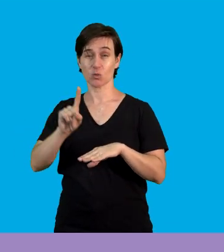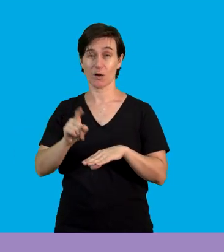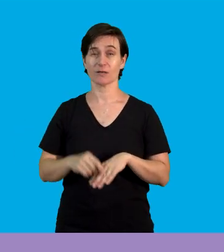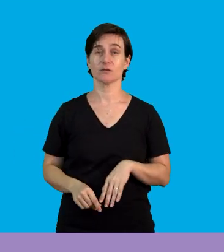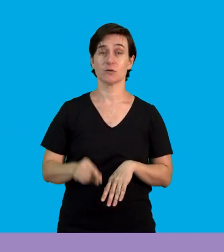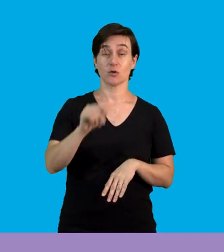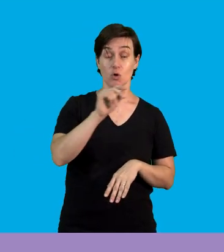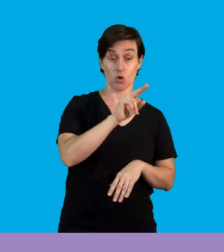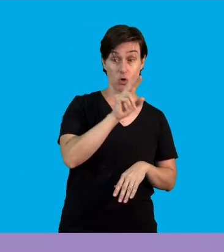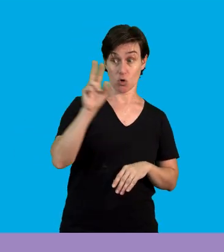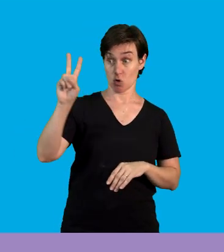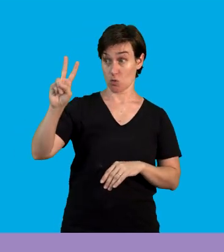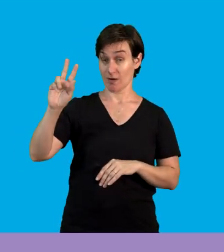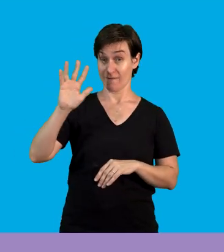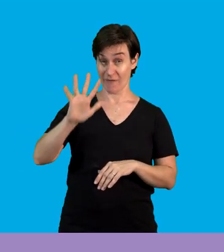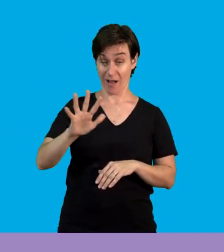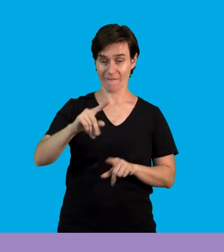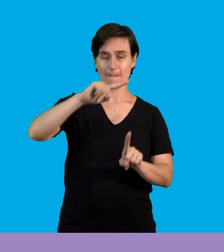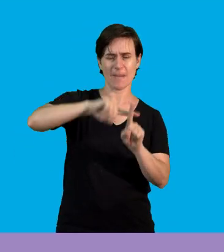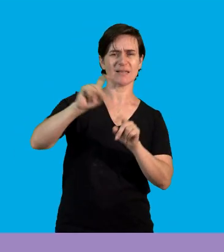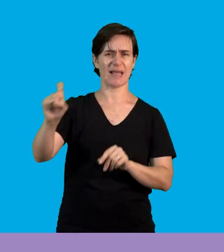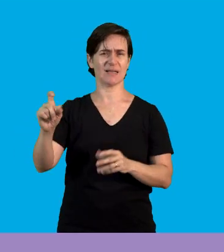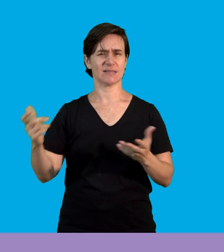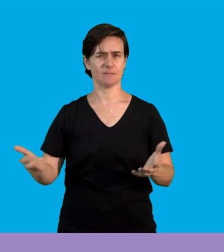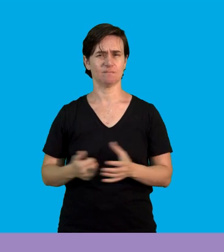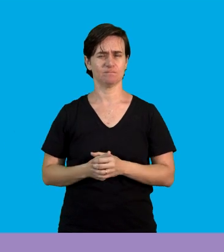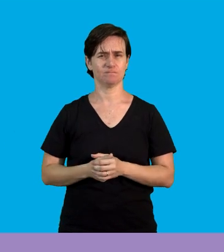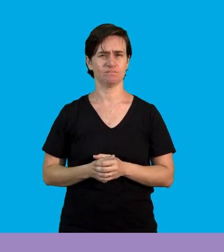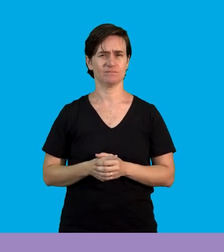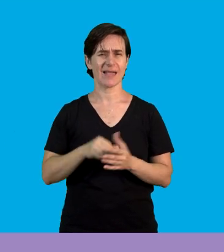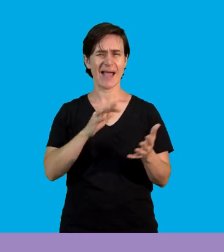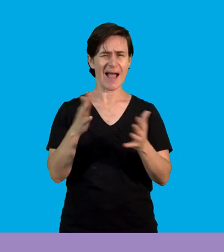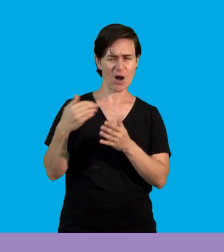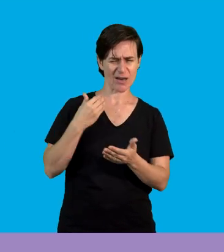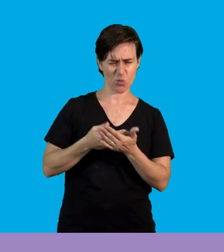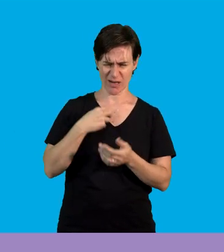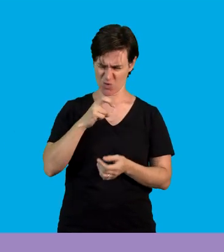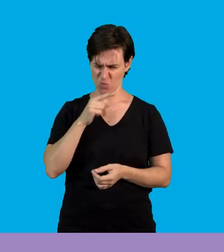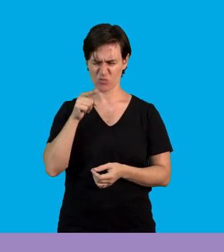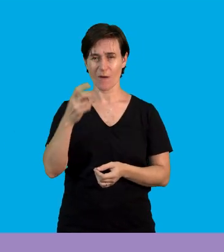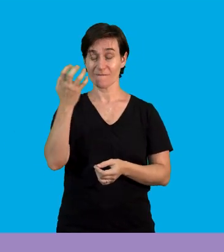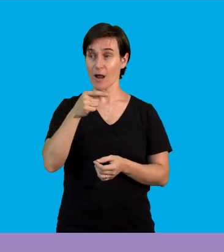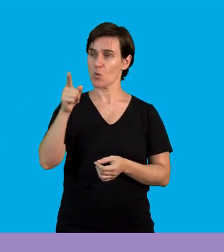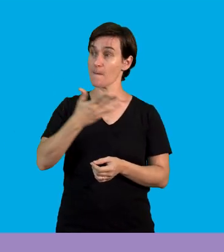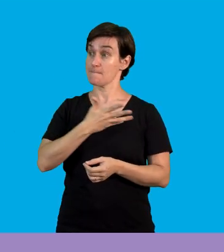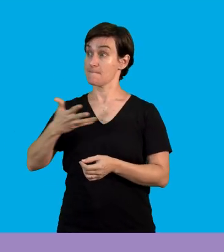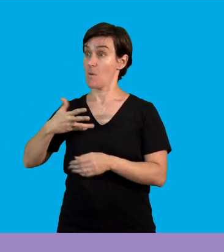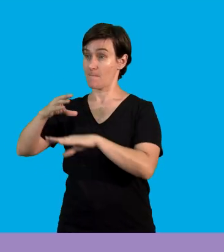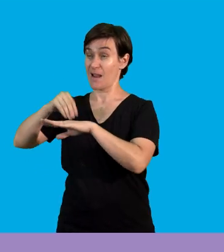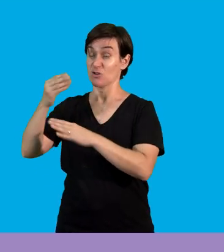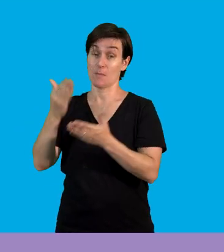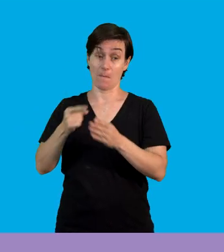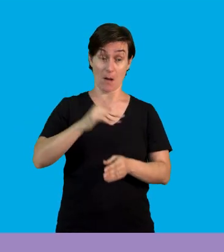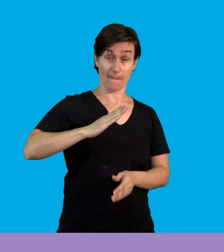given as 25 plus X. How can this relationship be used to find the mother's age when the boy